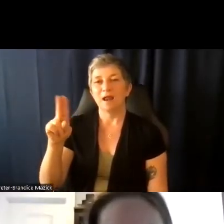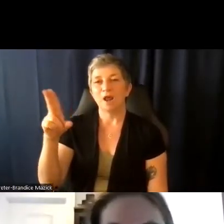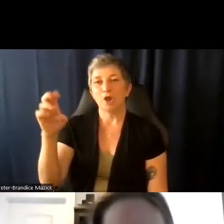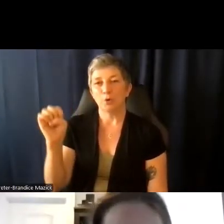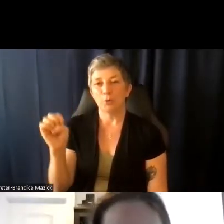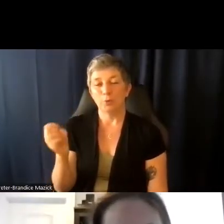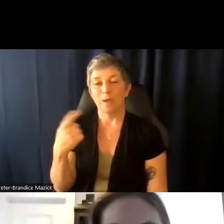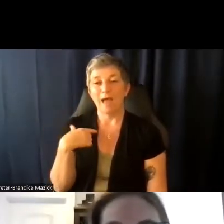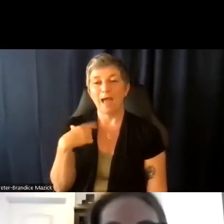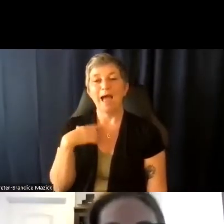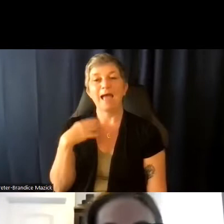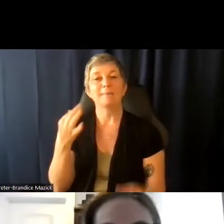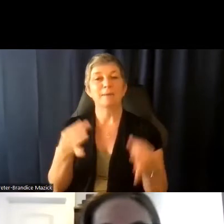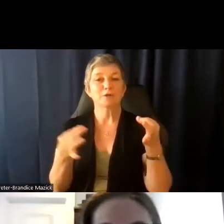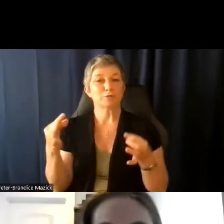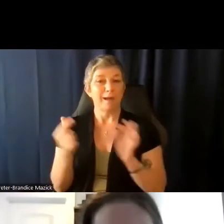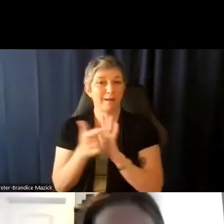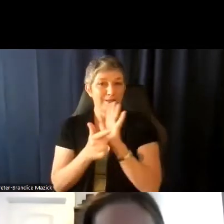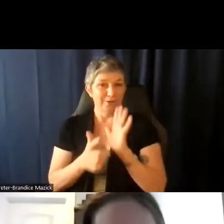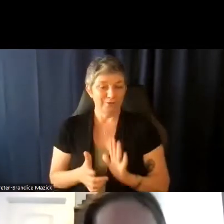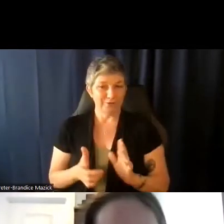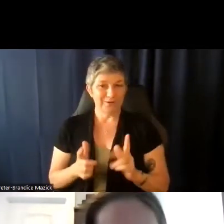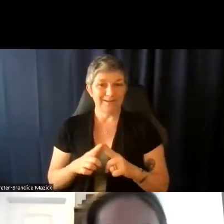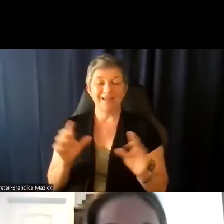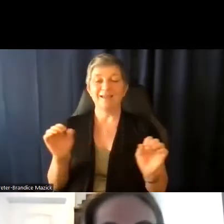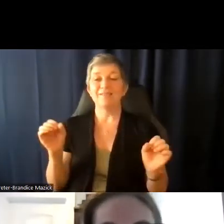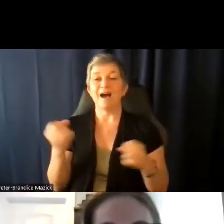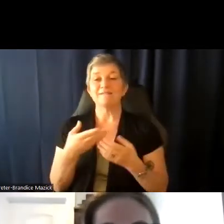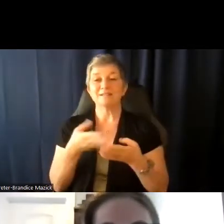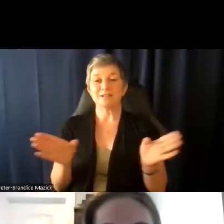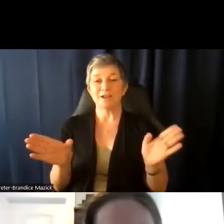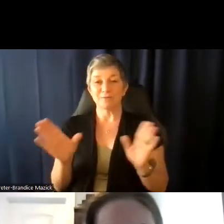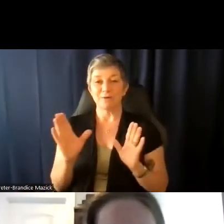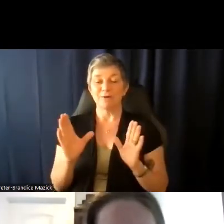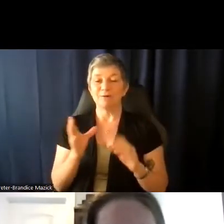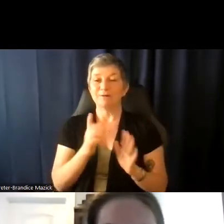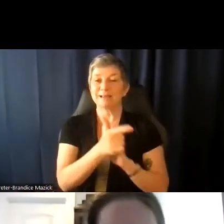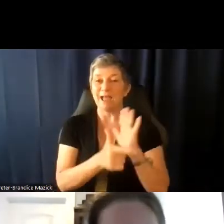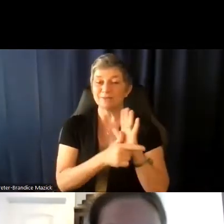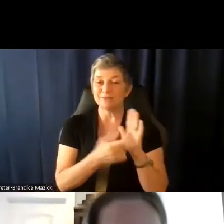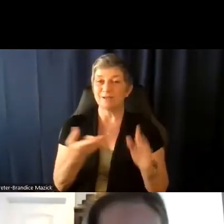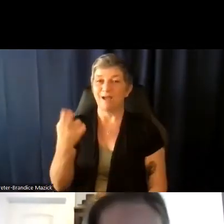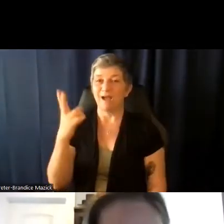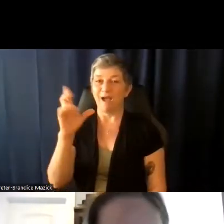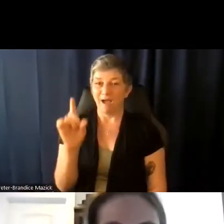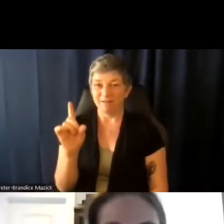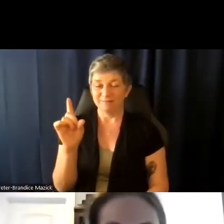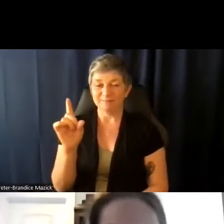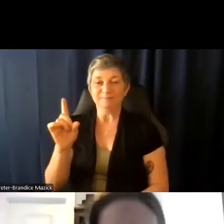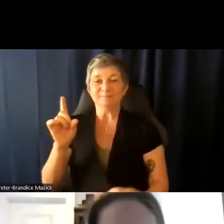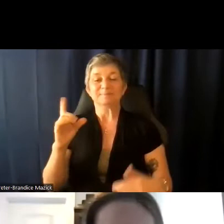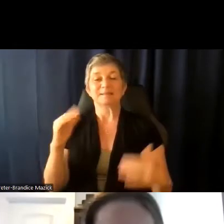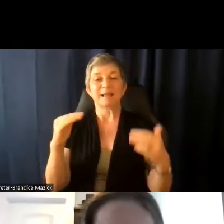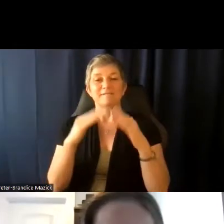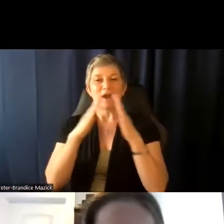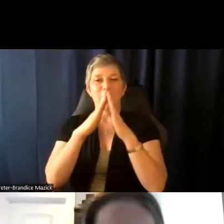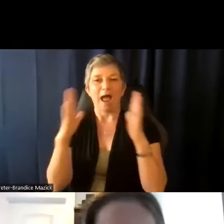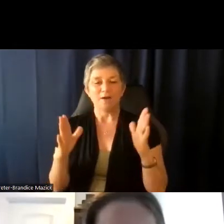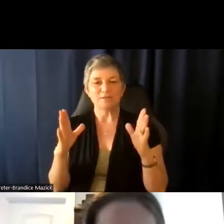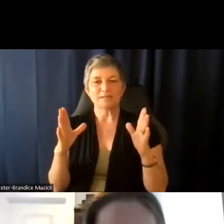a trial attorney in the Office of General Counsel at HUD in our Fair Housing Enforcement Division. And so